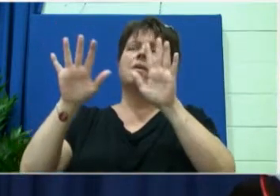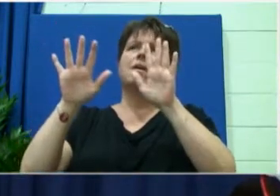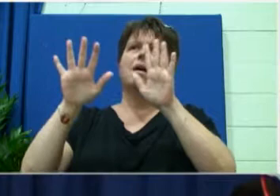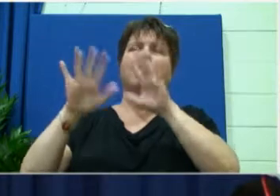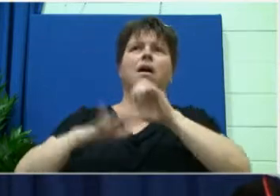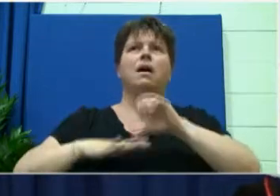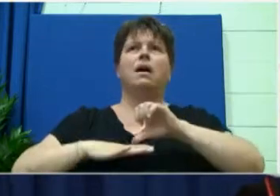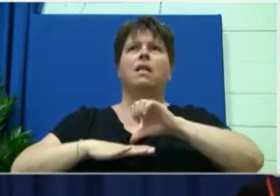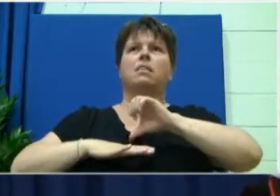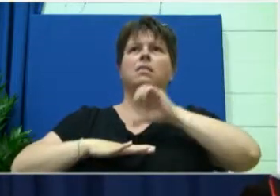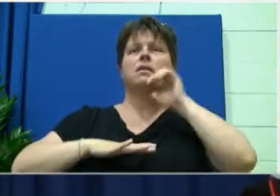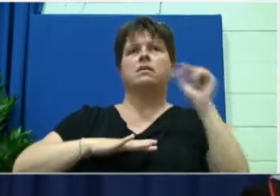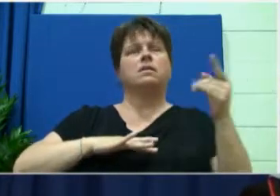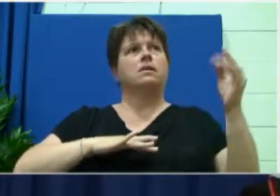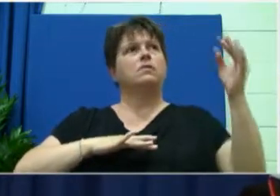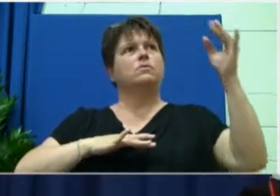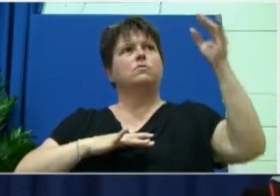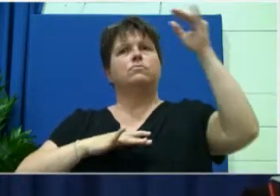so